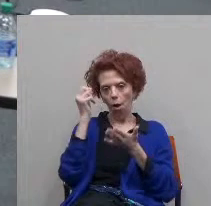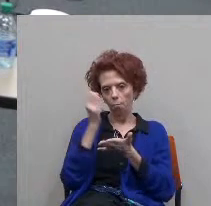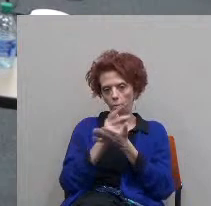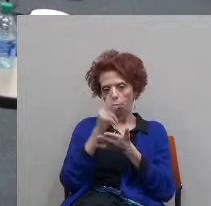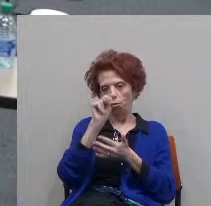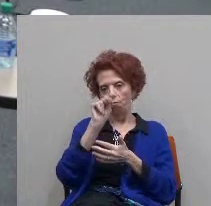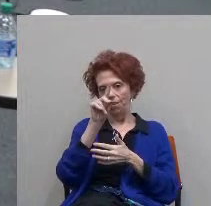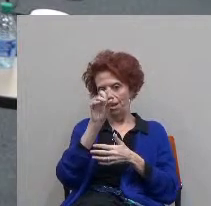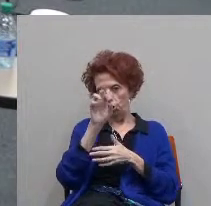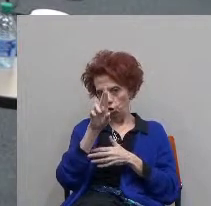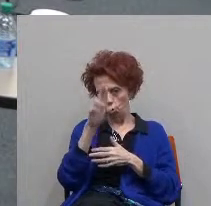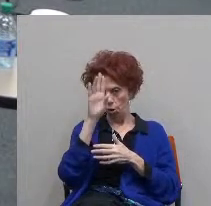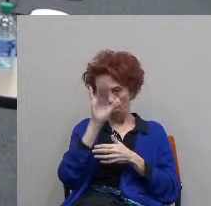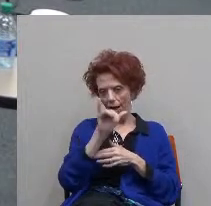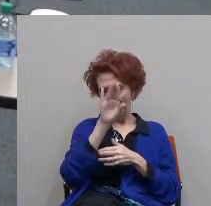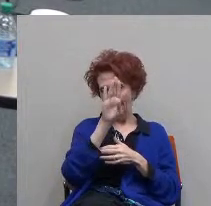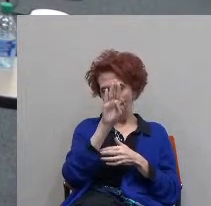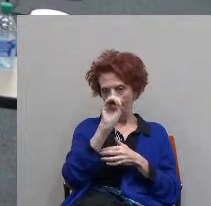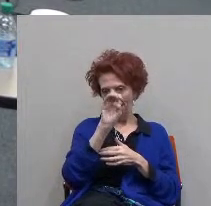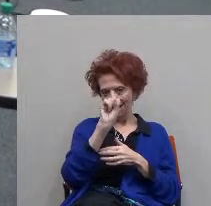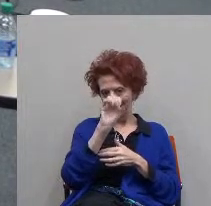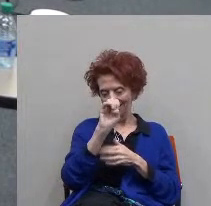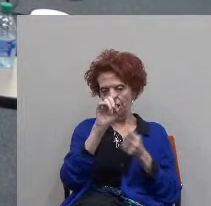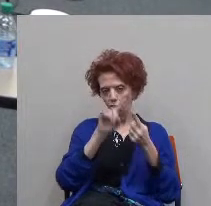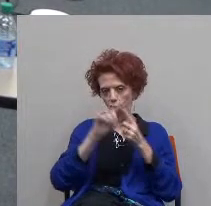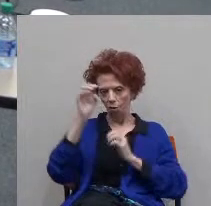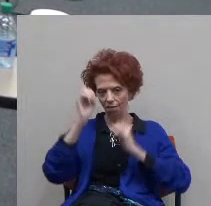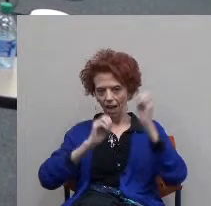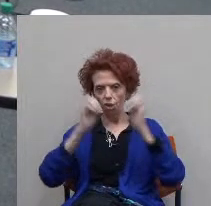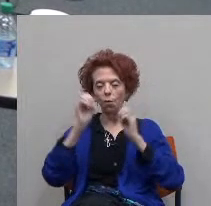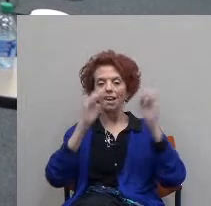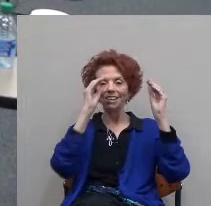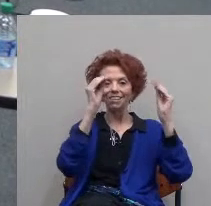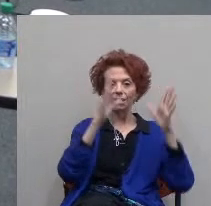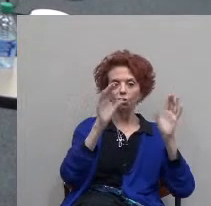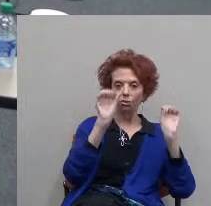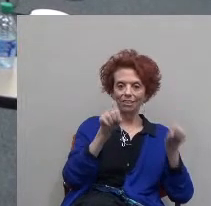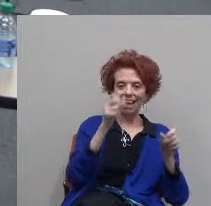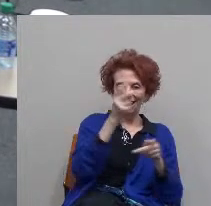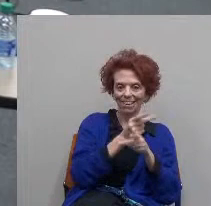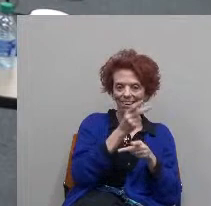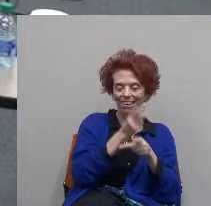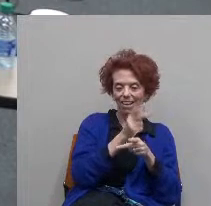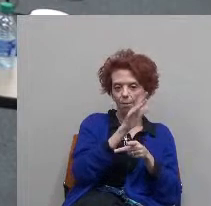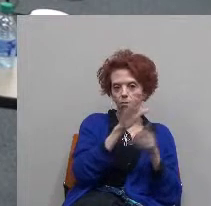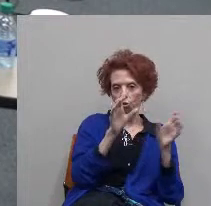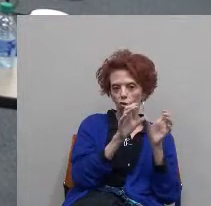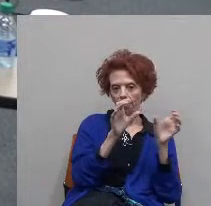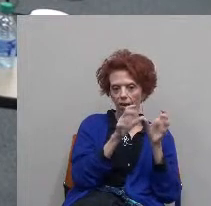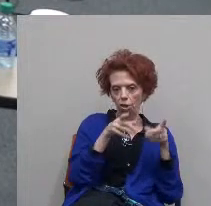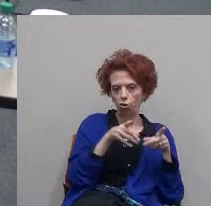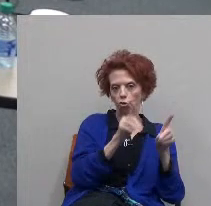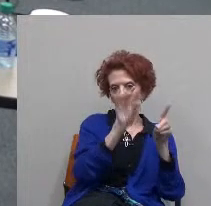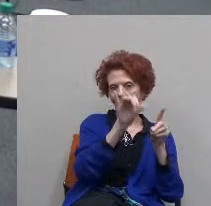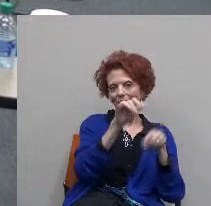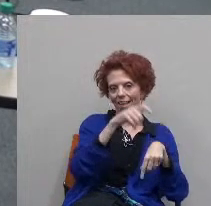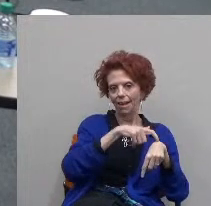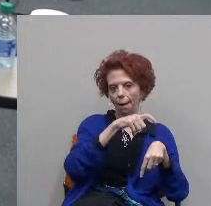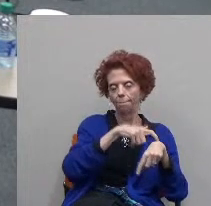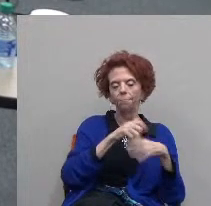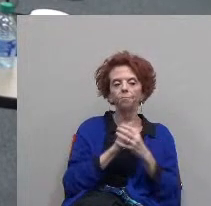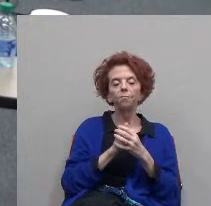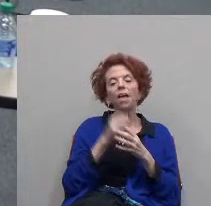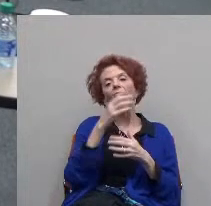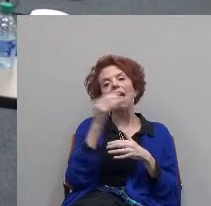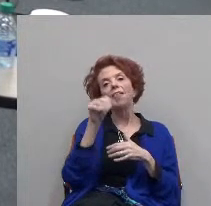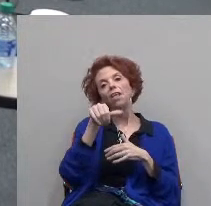by BESE, that they would allow to be evaluated so teachers can maintain their certification throughout that time.